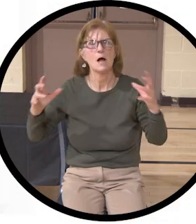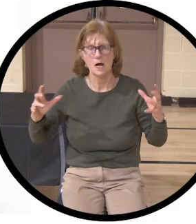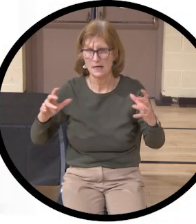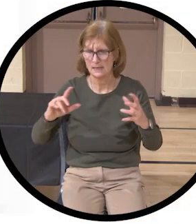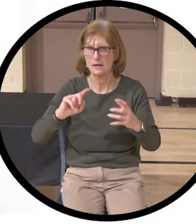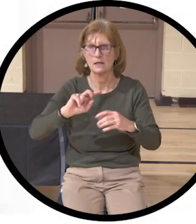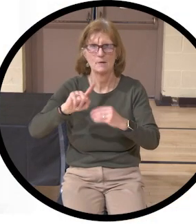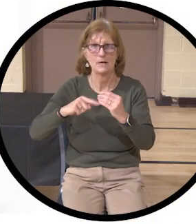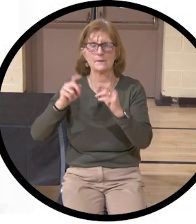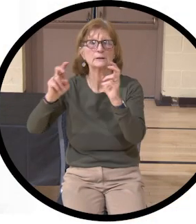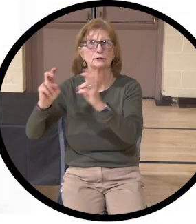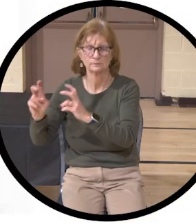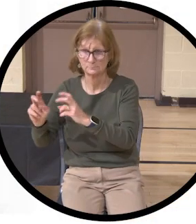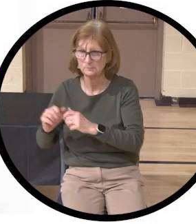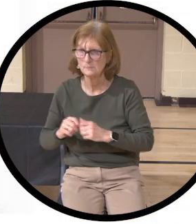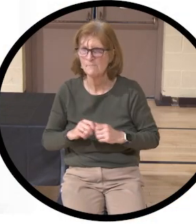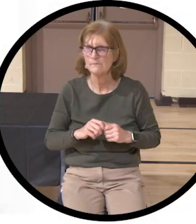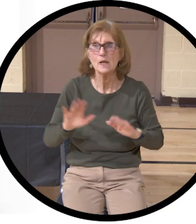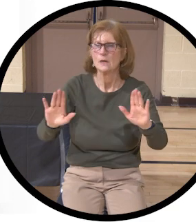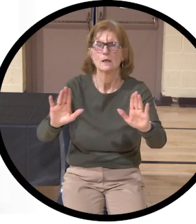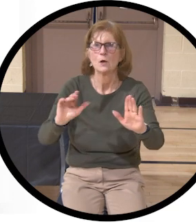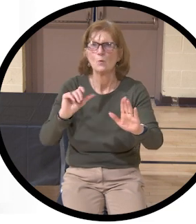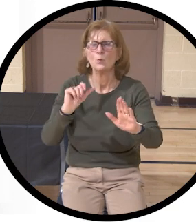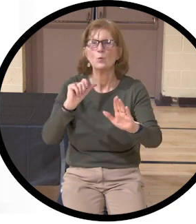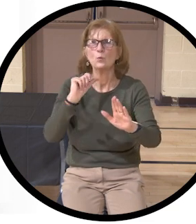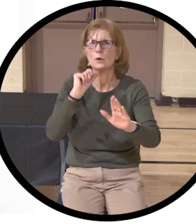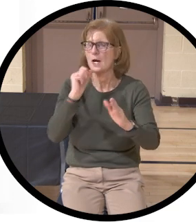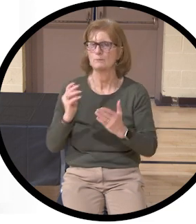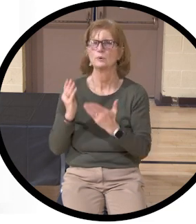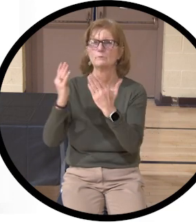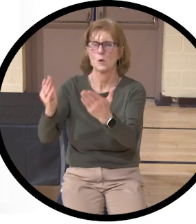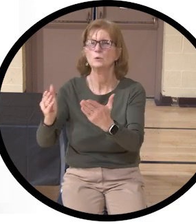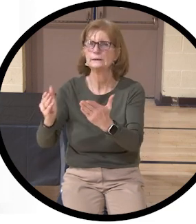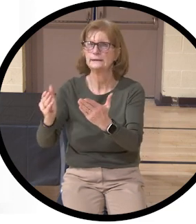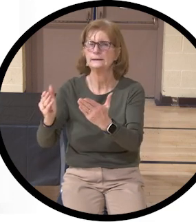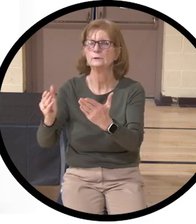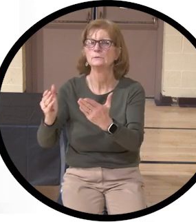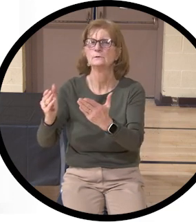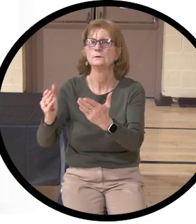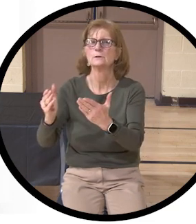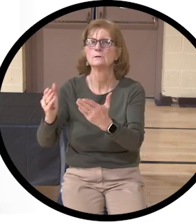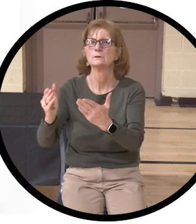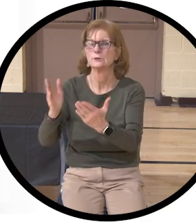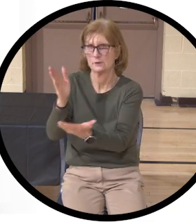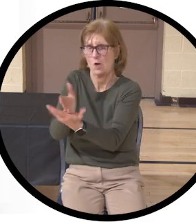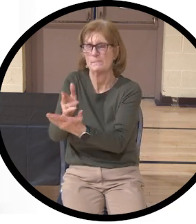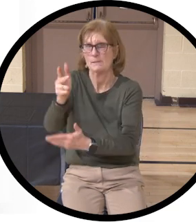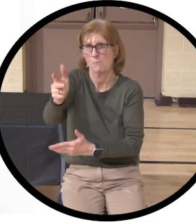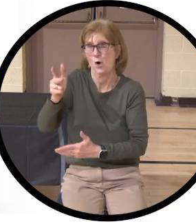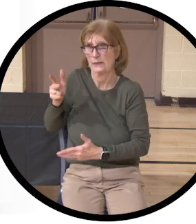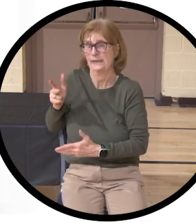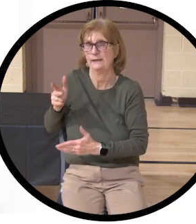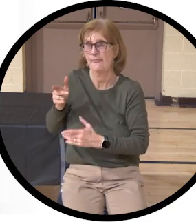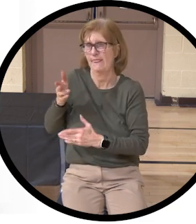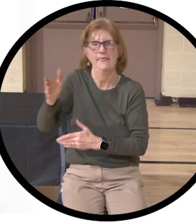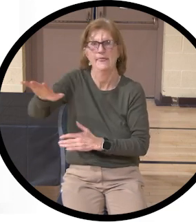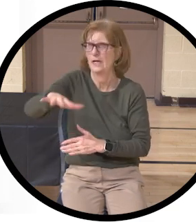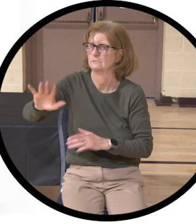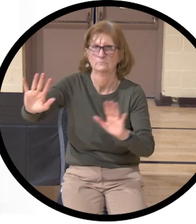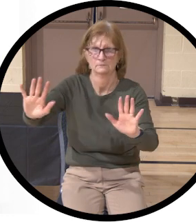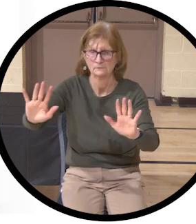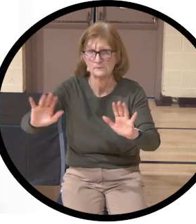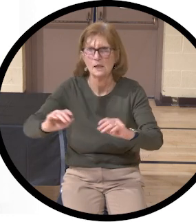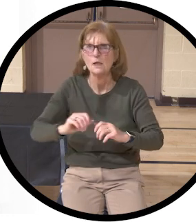say, to reiterate, we're not proposing any changes to parking on this section of the street. So I think there's a lot